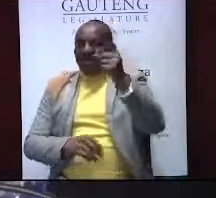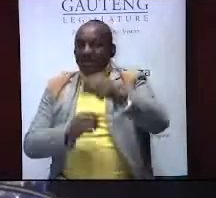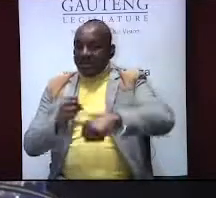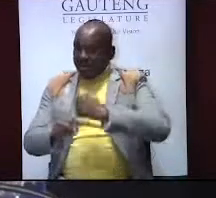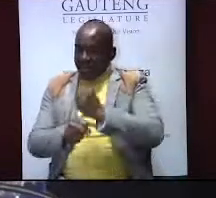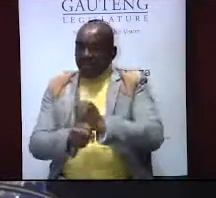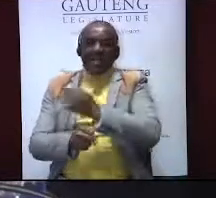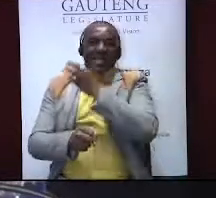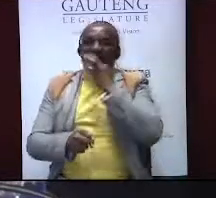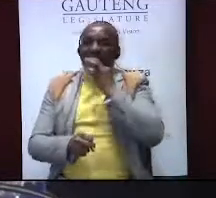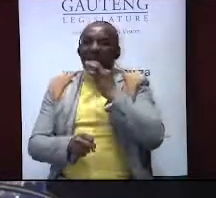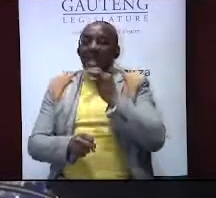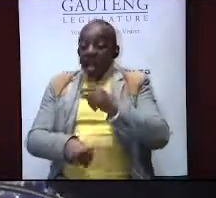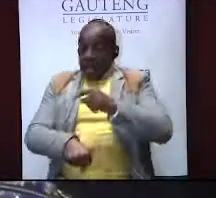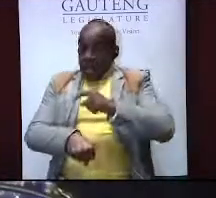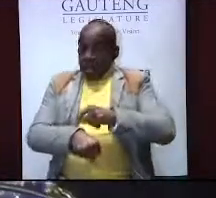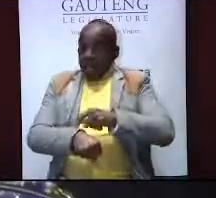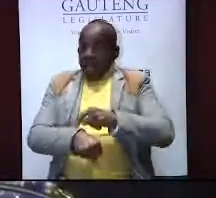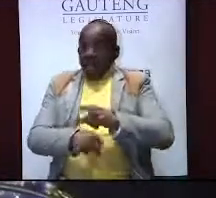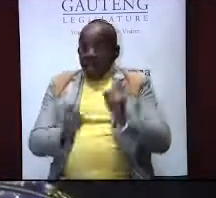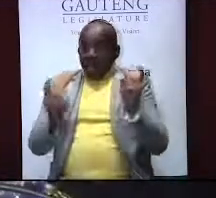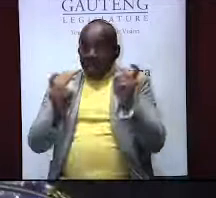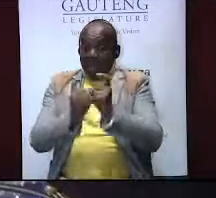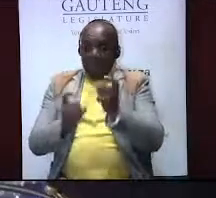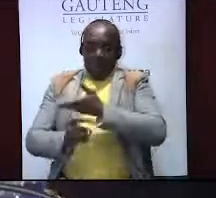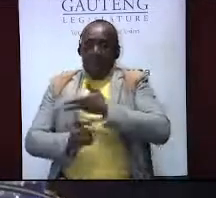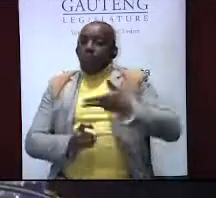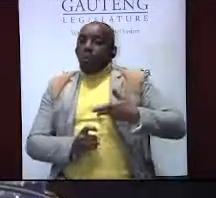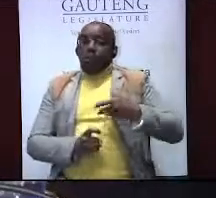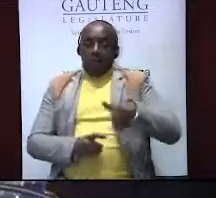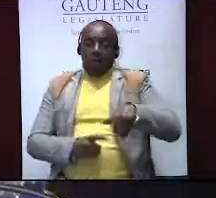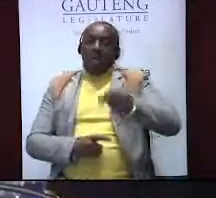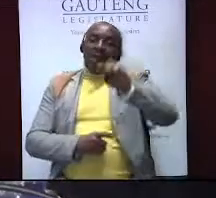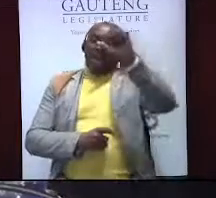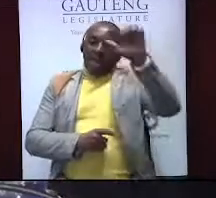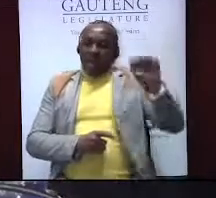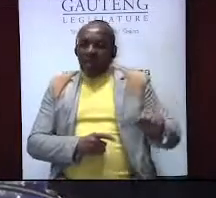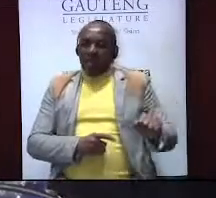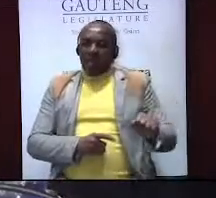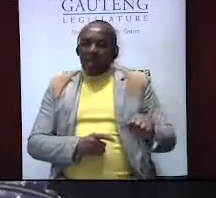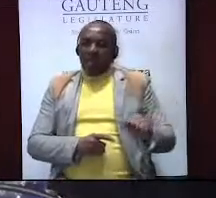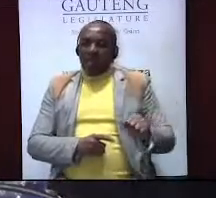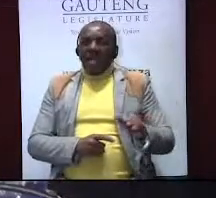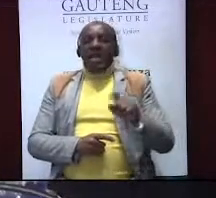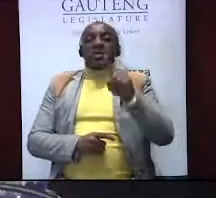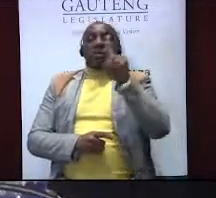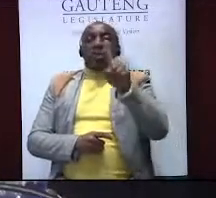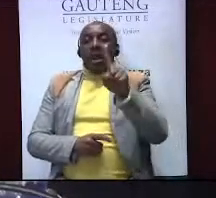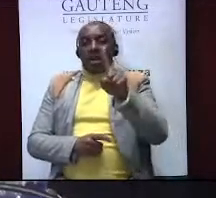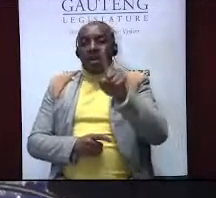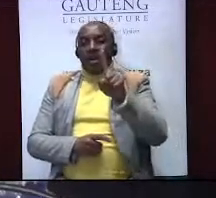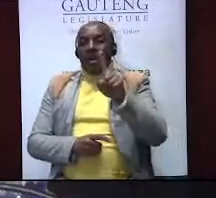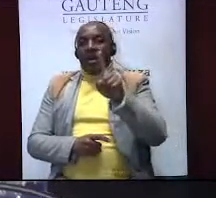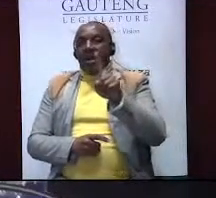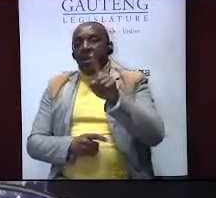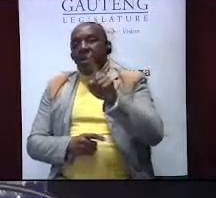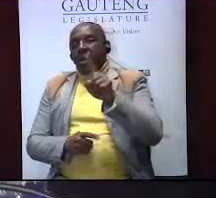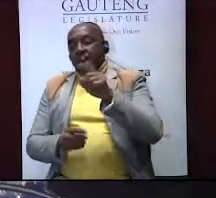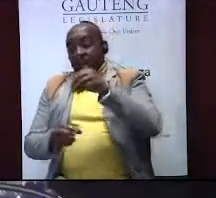It says that crime against women in South Africa is 1 in 5 women,